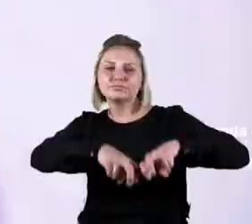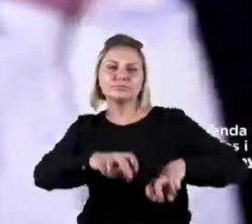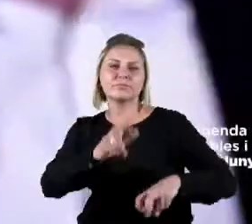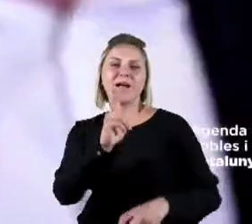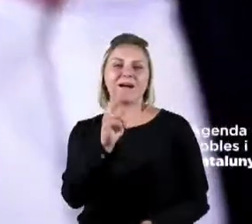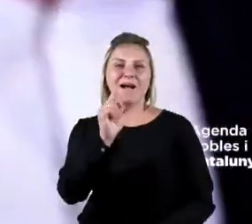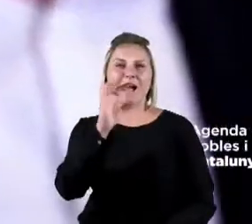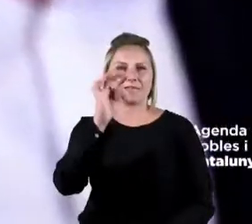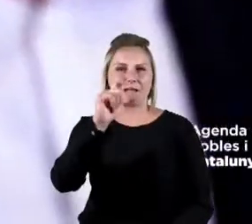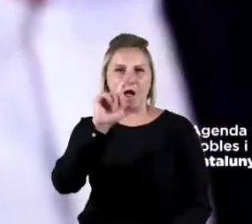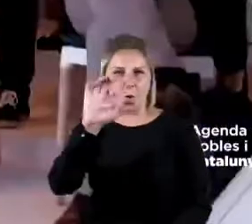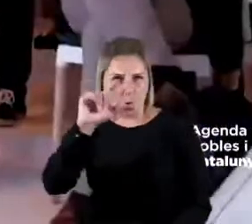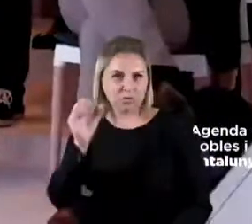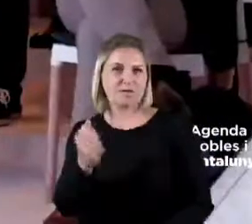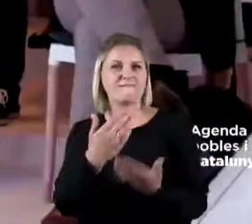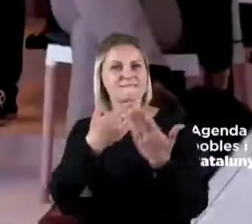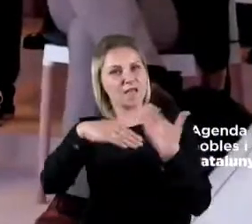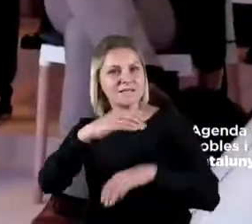més democràtiques.